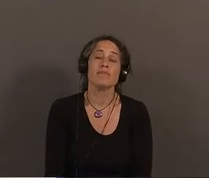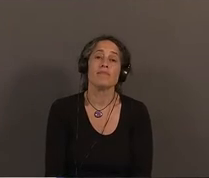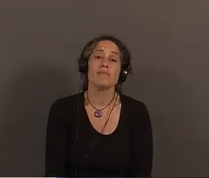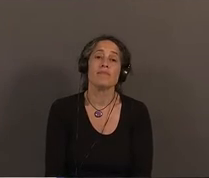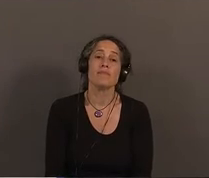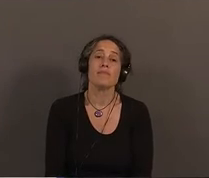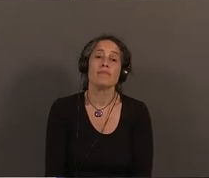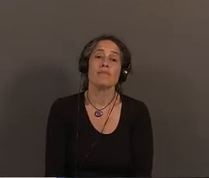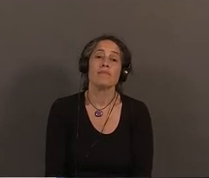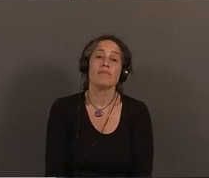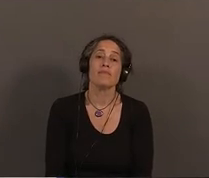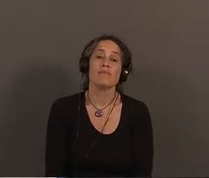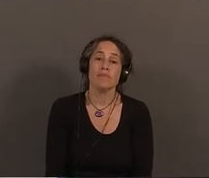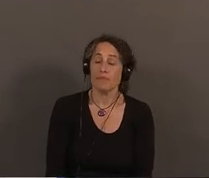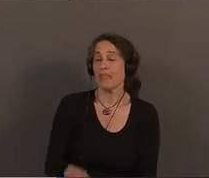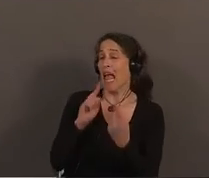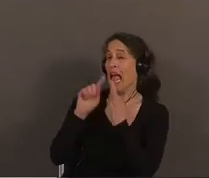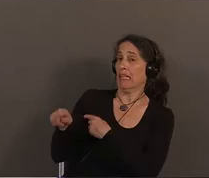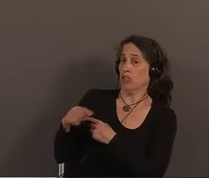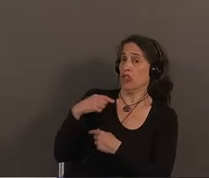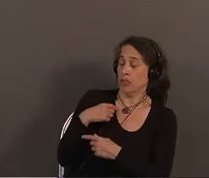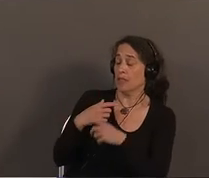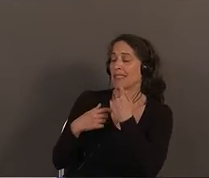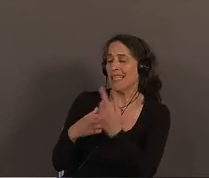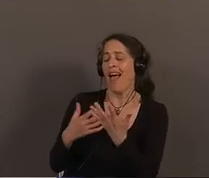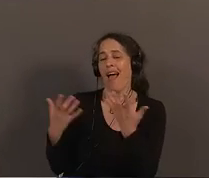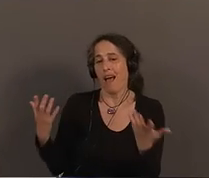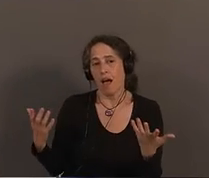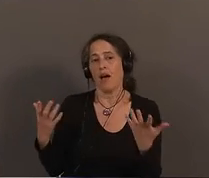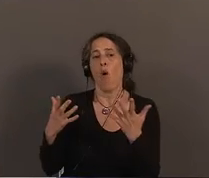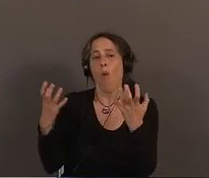to step into less regulation, we need more regulation.